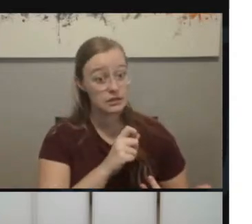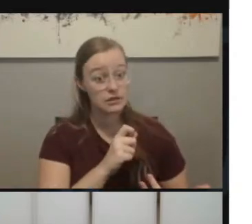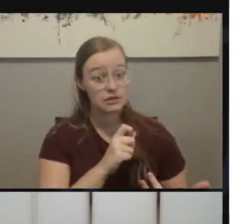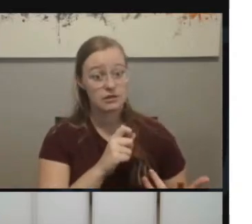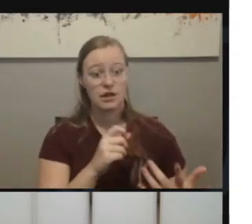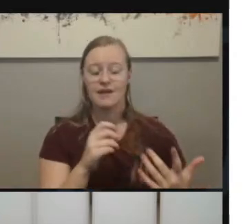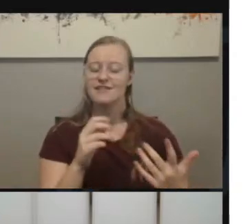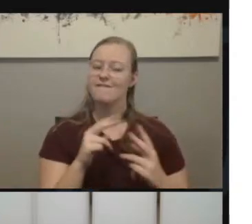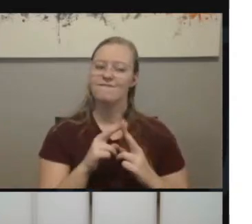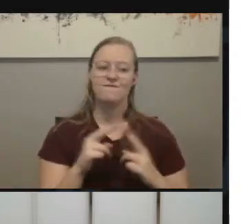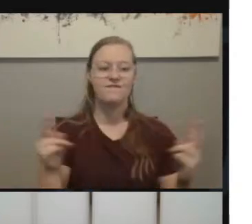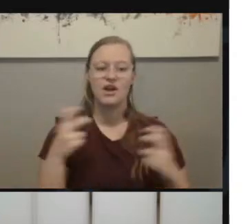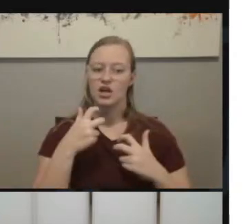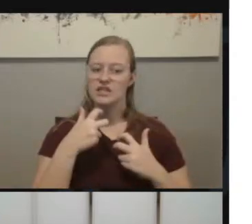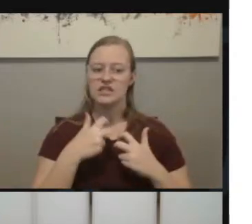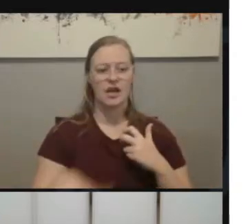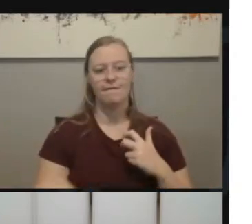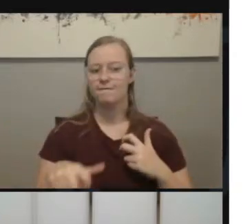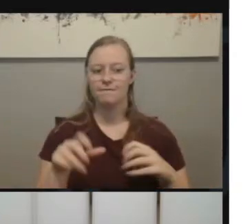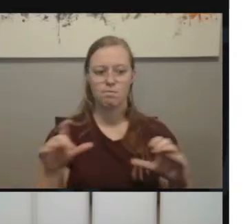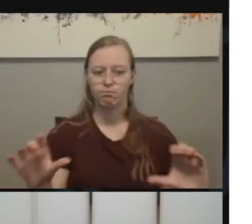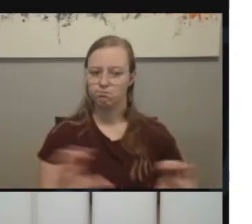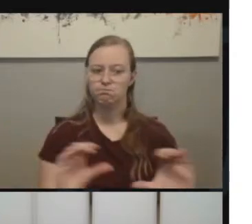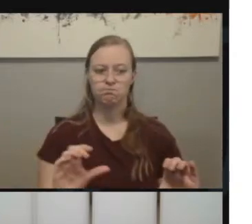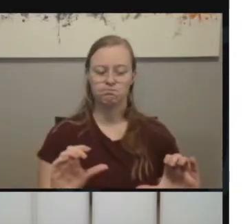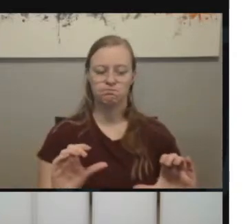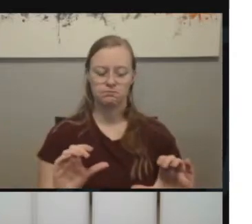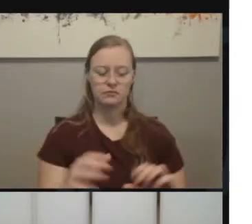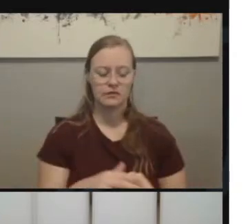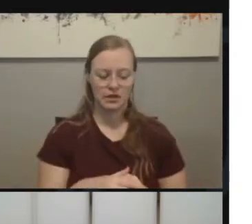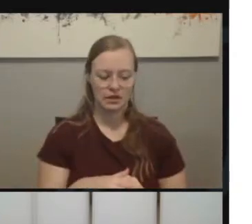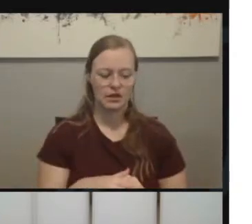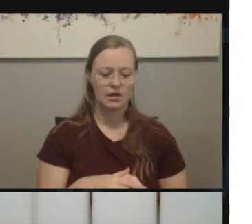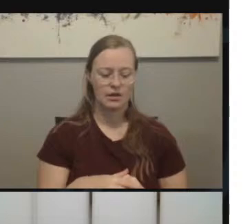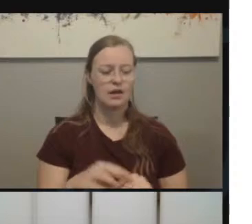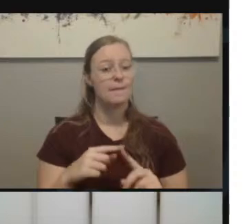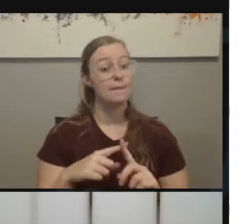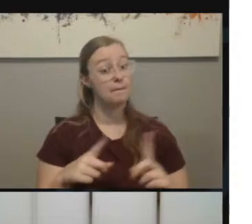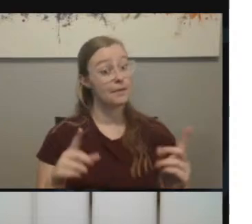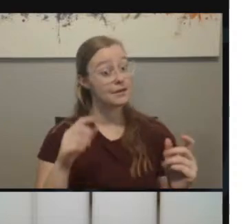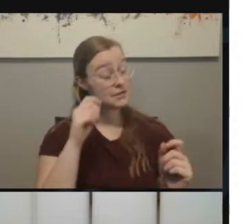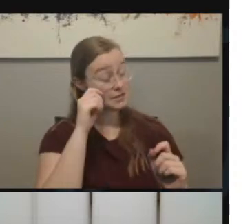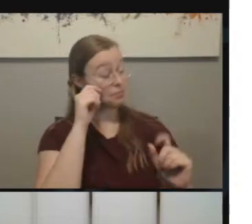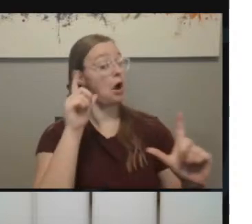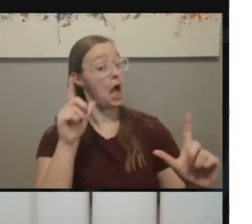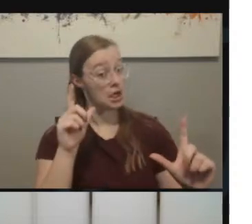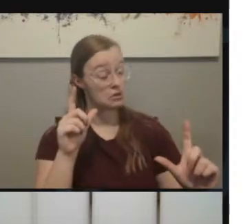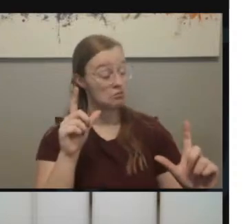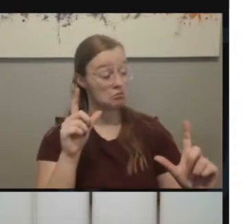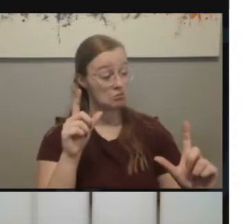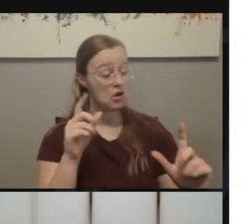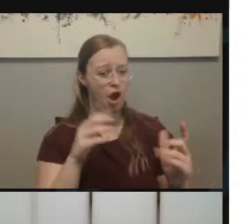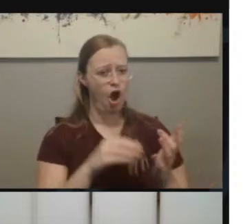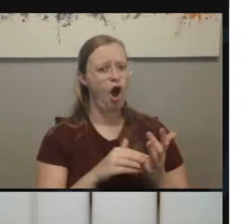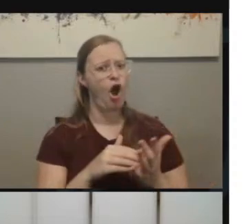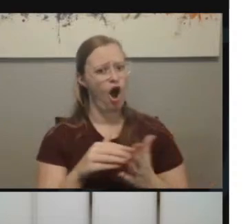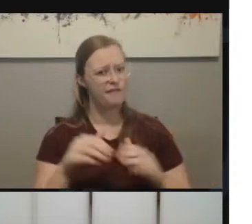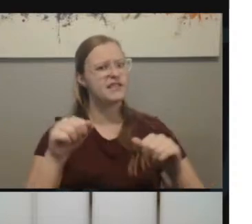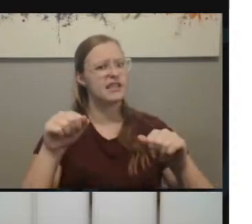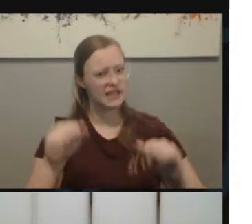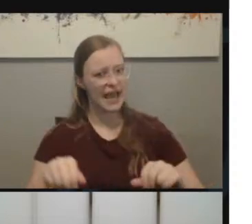very, very difficult endeavor, but to a surprising extent, it often can be